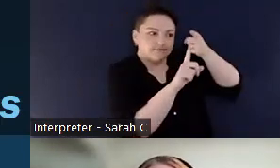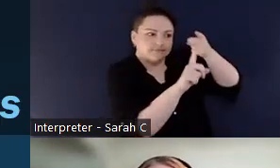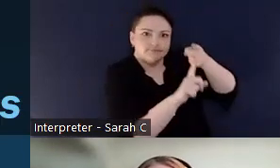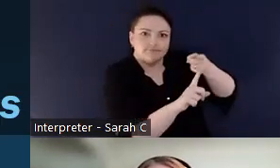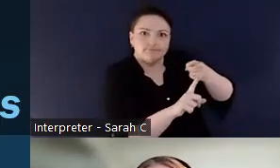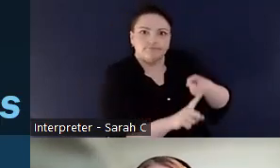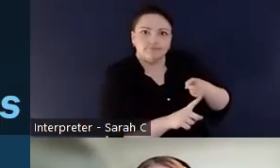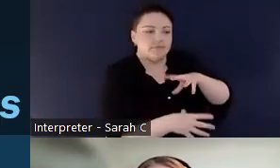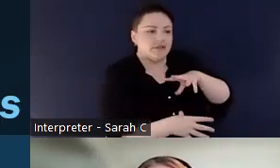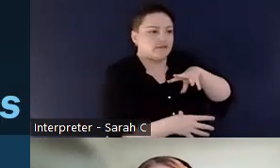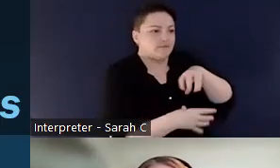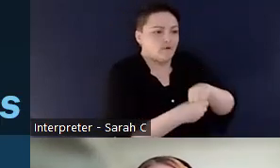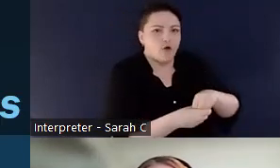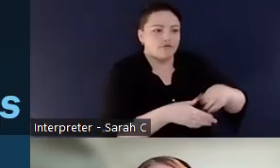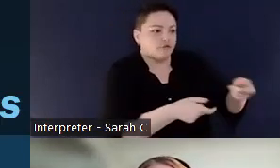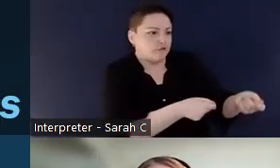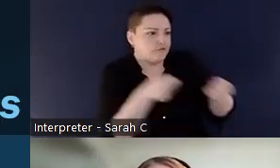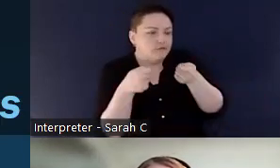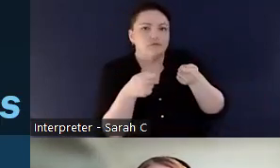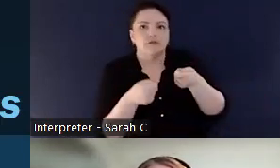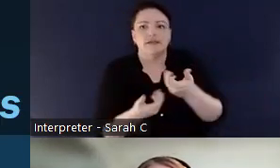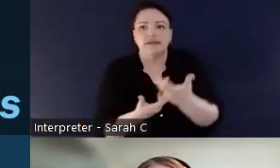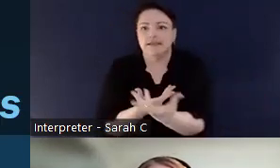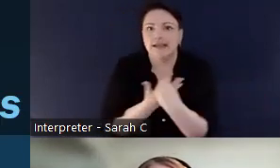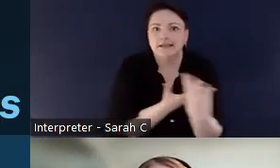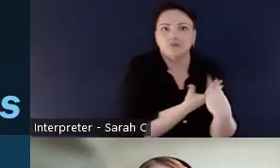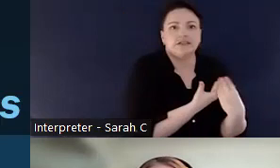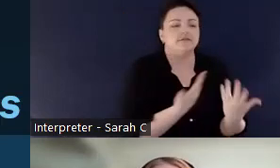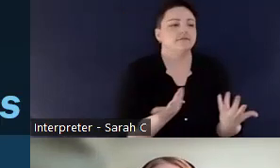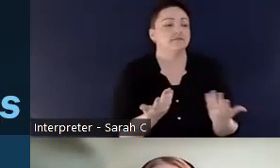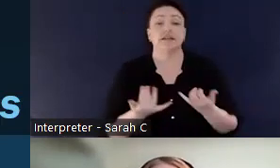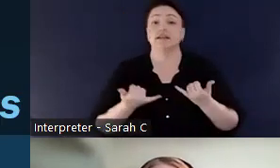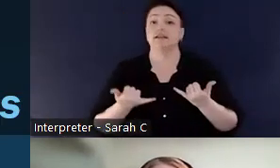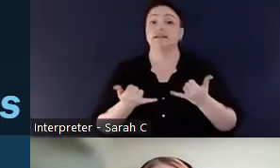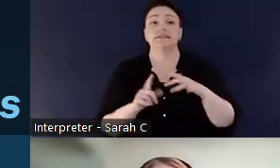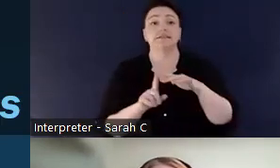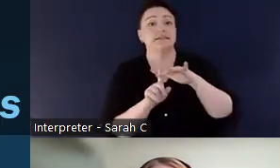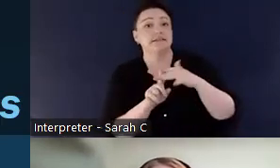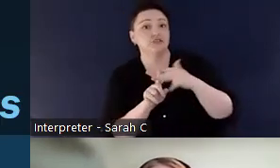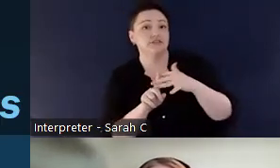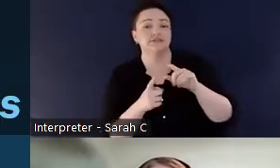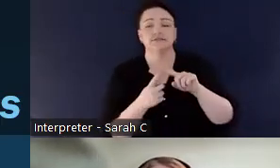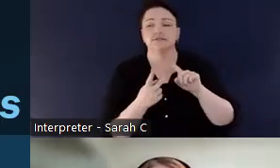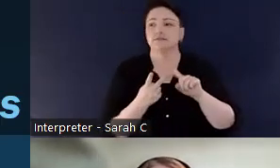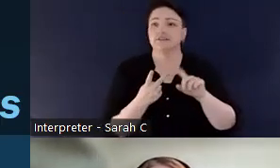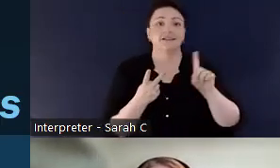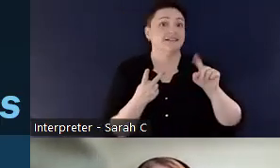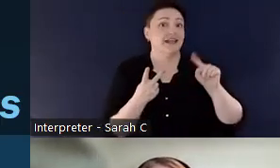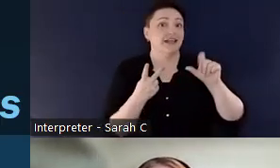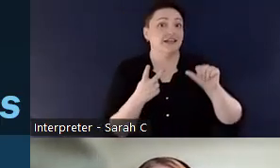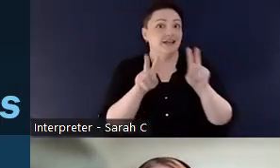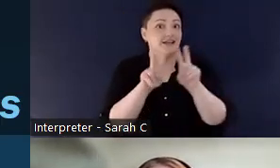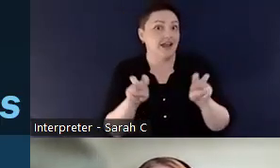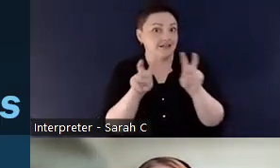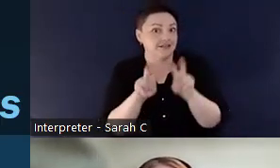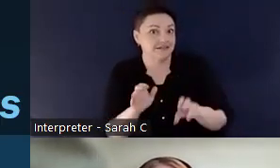engagement, existing conditions, developing data analysis, and they would be